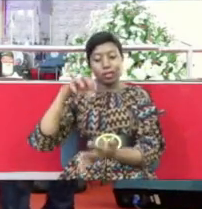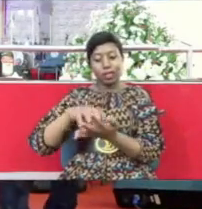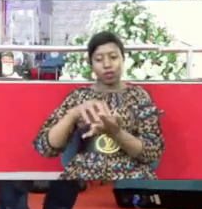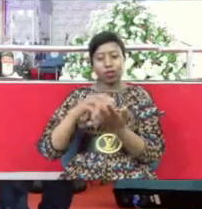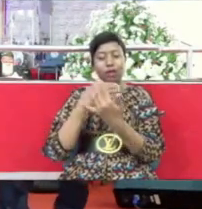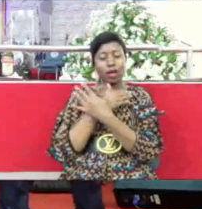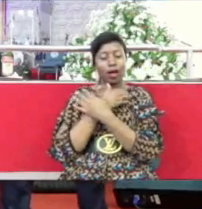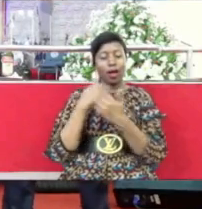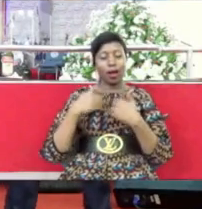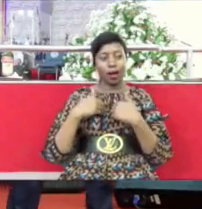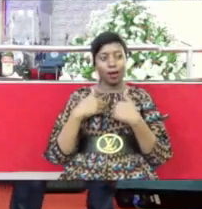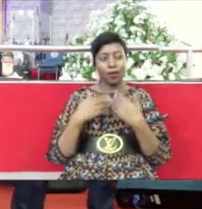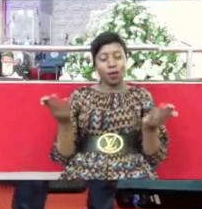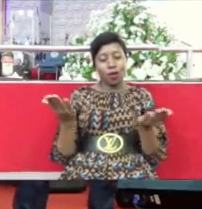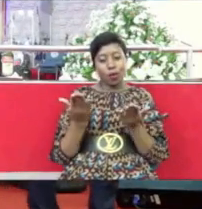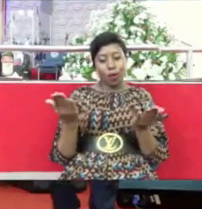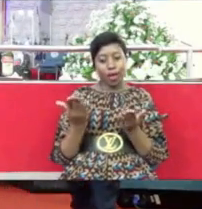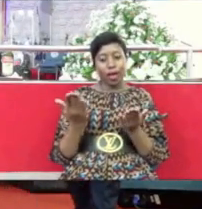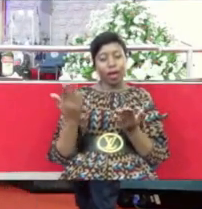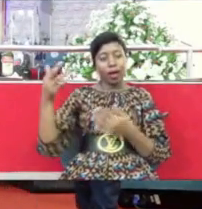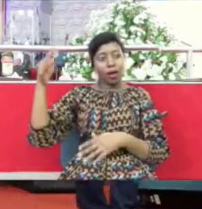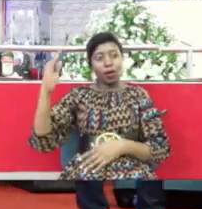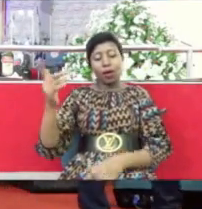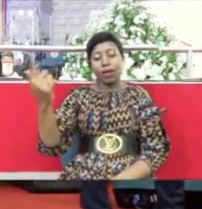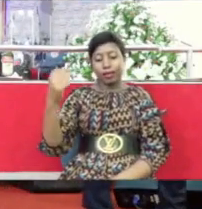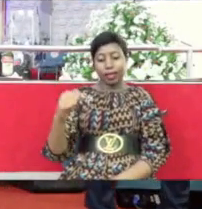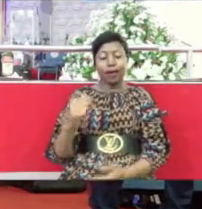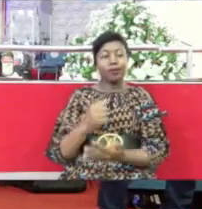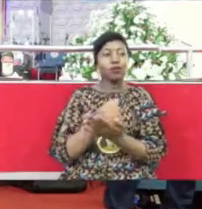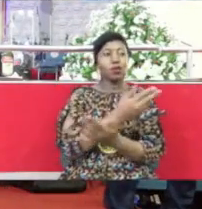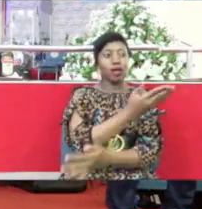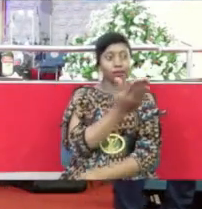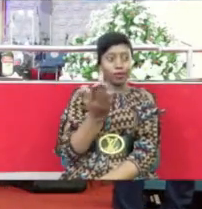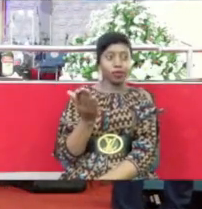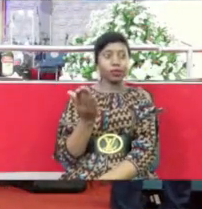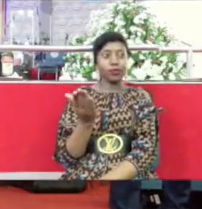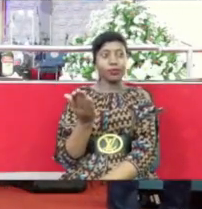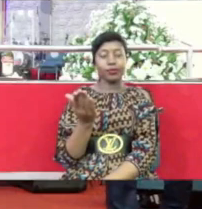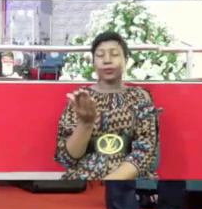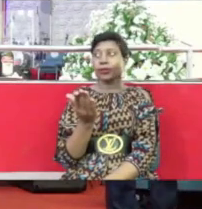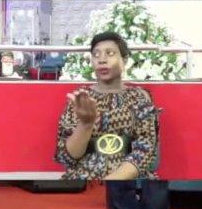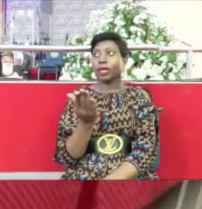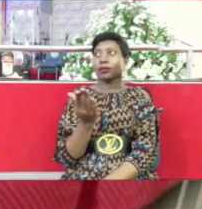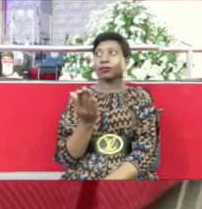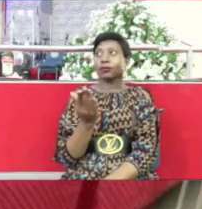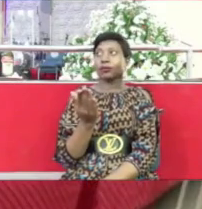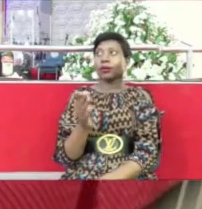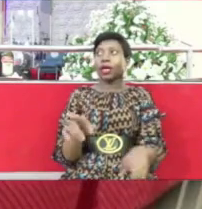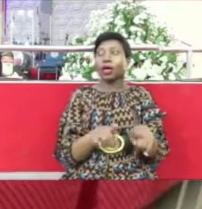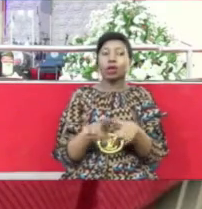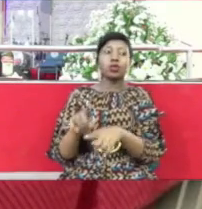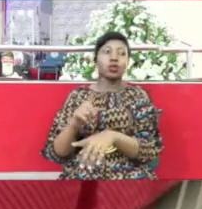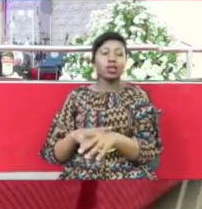has come and helped you. The owner of you has come and helped you. Mmiliki wako amekusaidia. Even when doctors has given up,